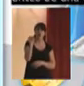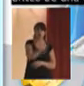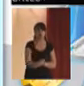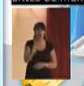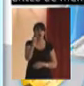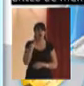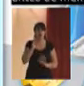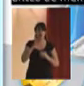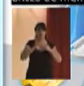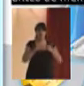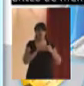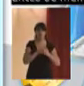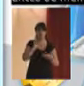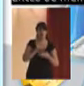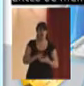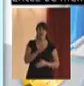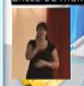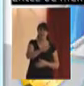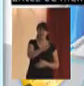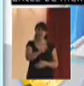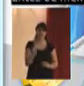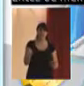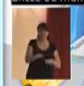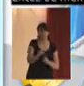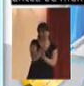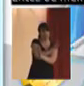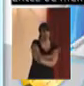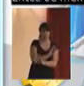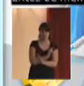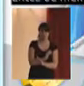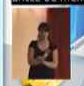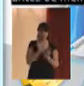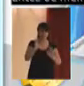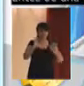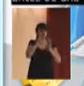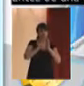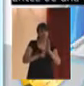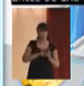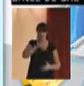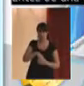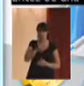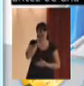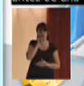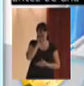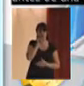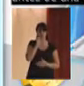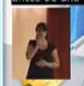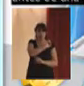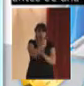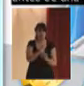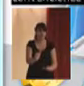For instance, if they want to make a specific comment, they put RT before a quote. They put all these things, these symbols that they have to put before